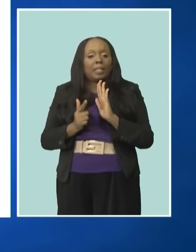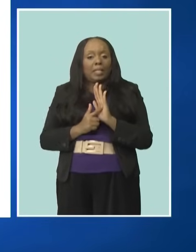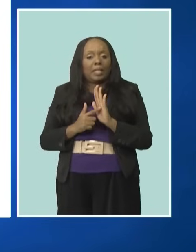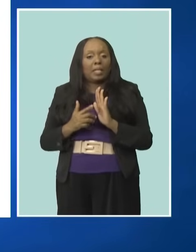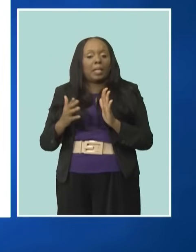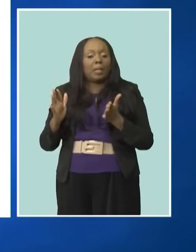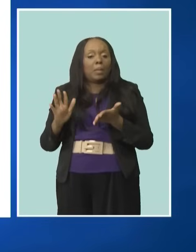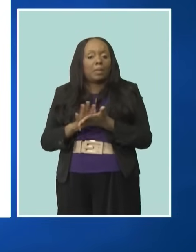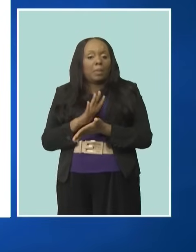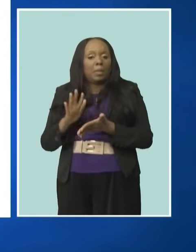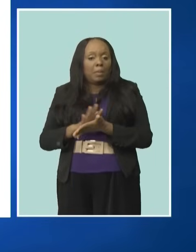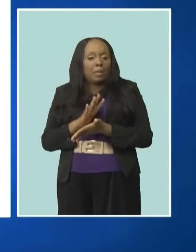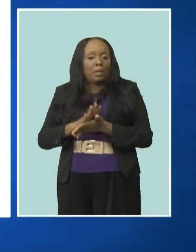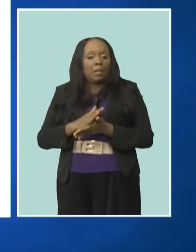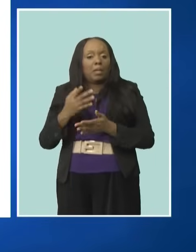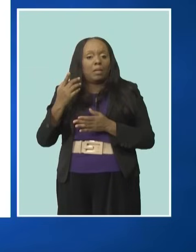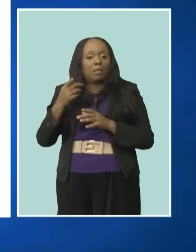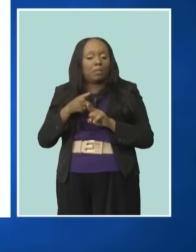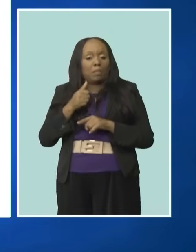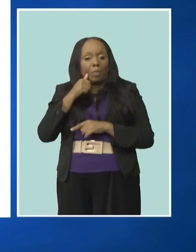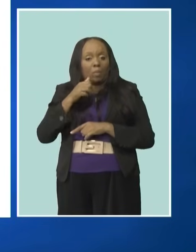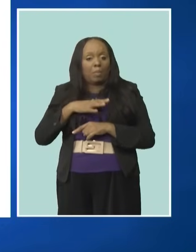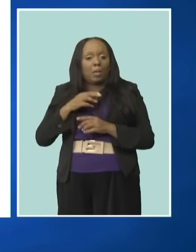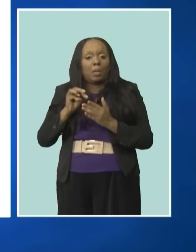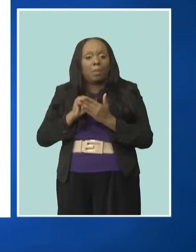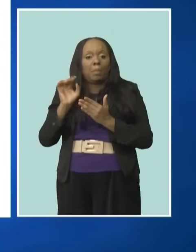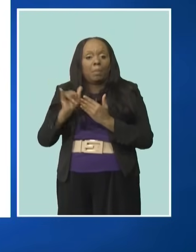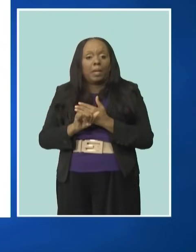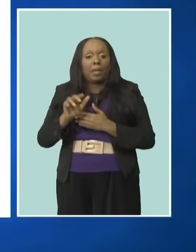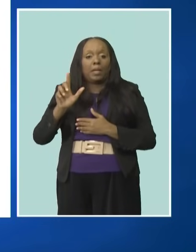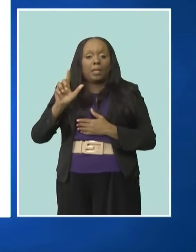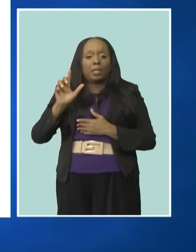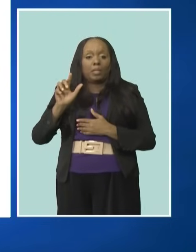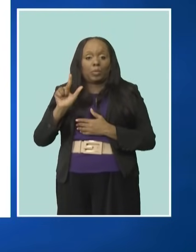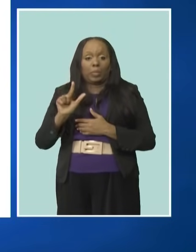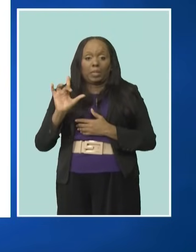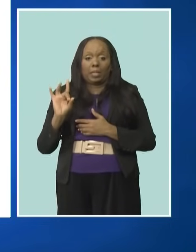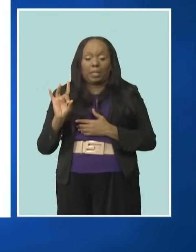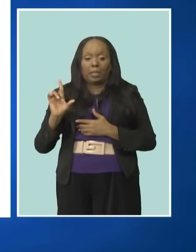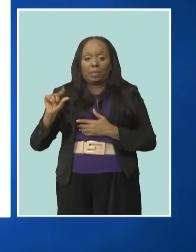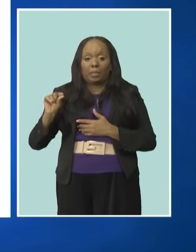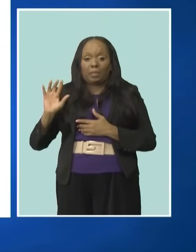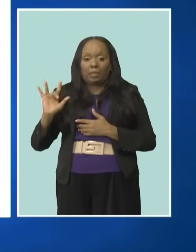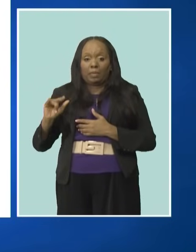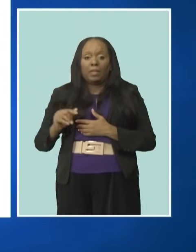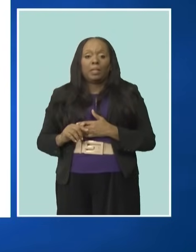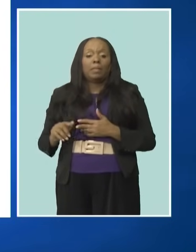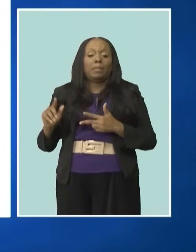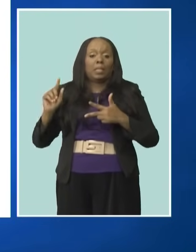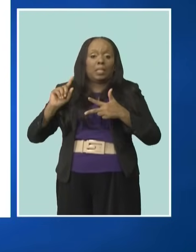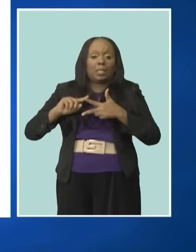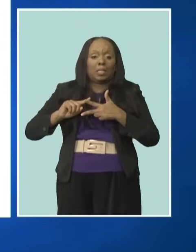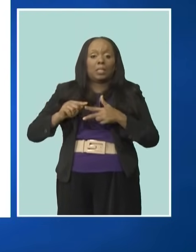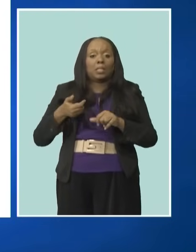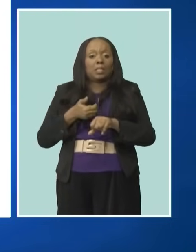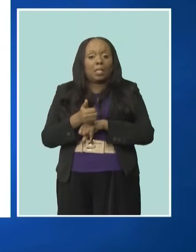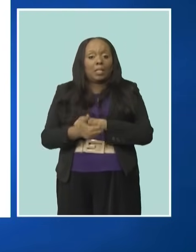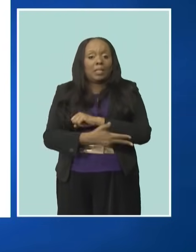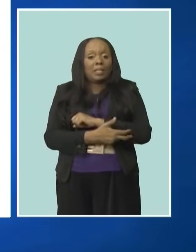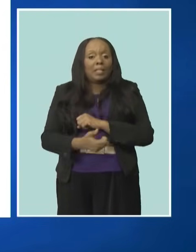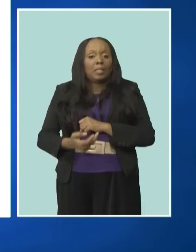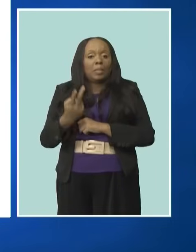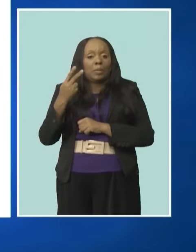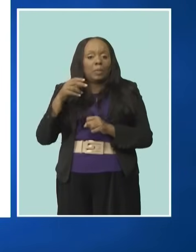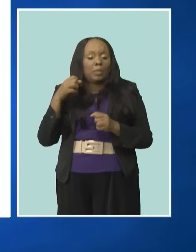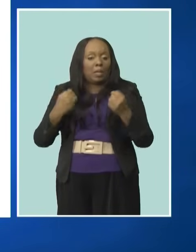to Darlene Small on May 28, 2025. Bridgman is separately charged with theft of 2 cars